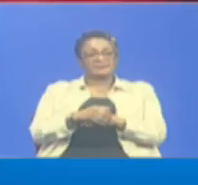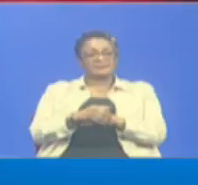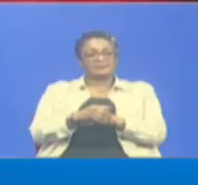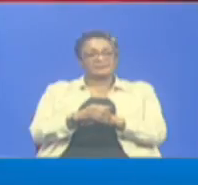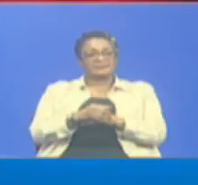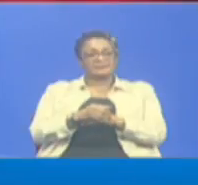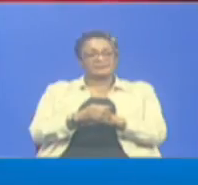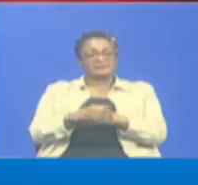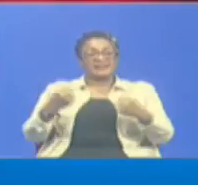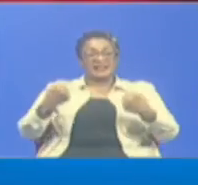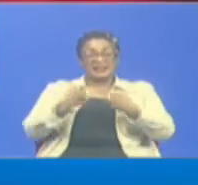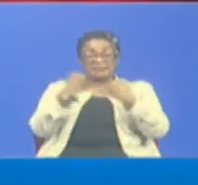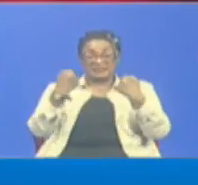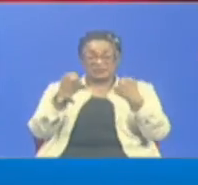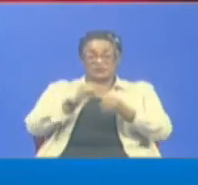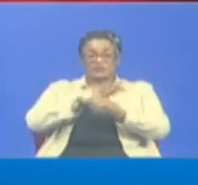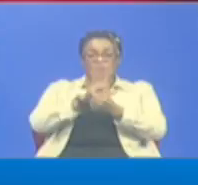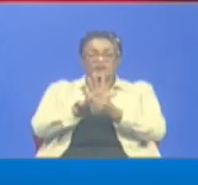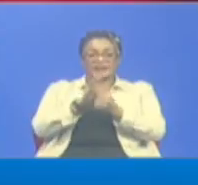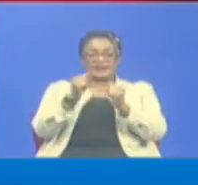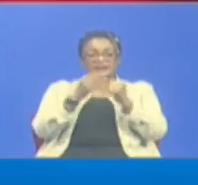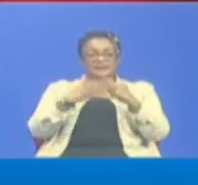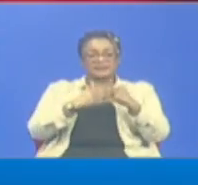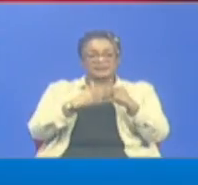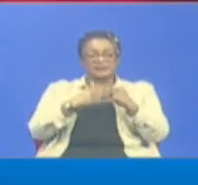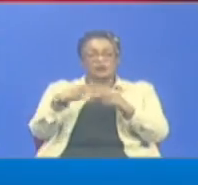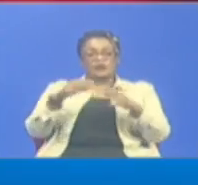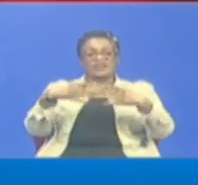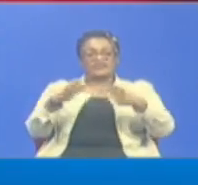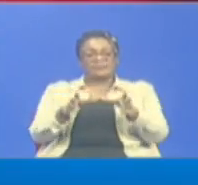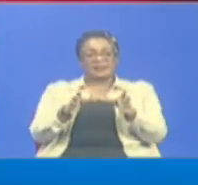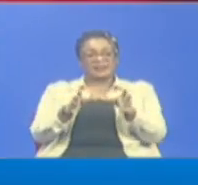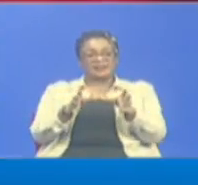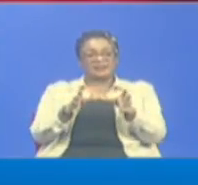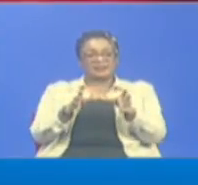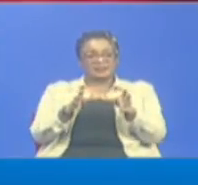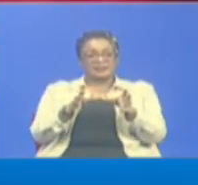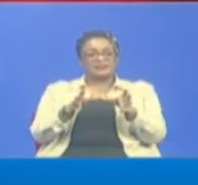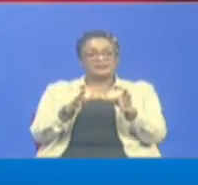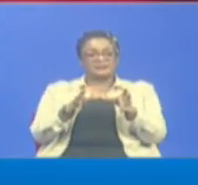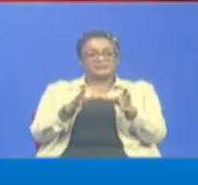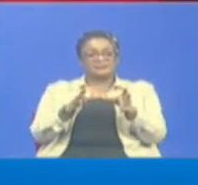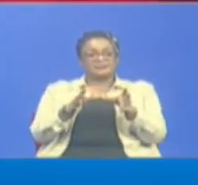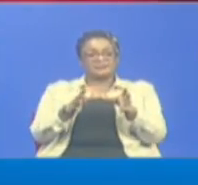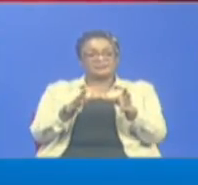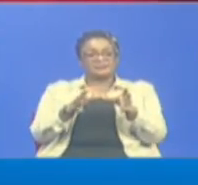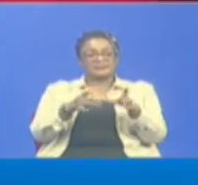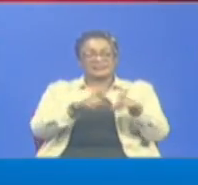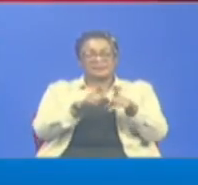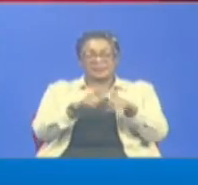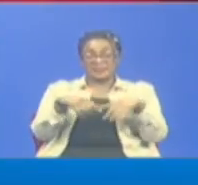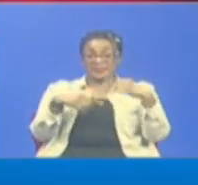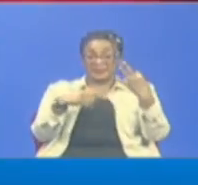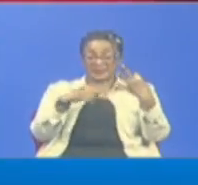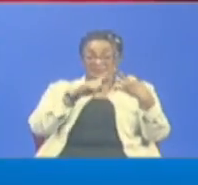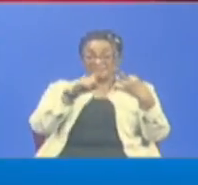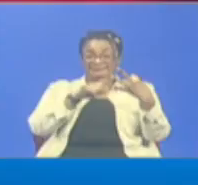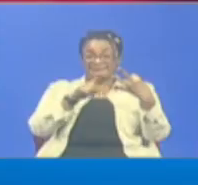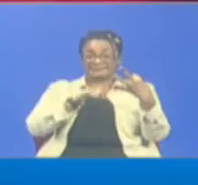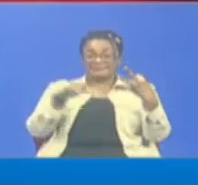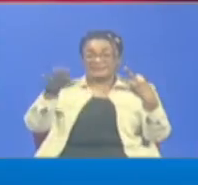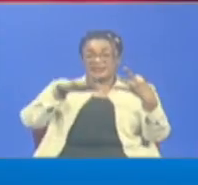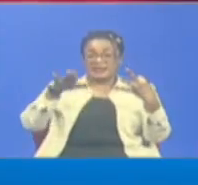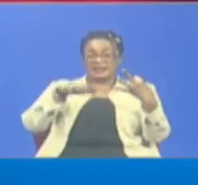is impact of COVID-19 on the family. And we're picking our thoughts on three thematic areas. That is